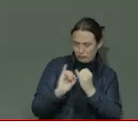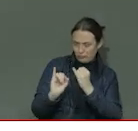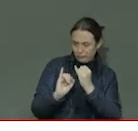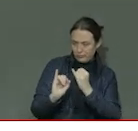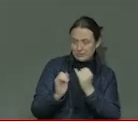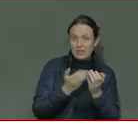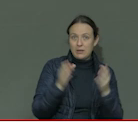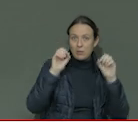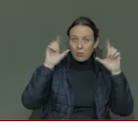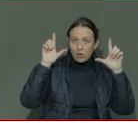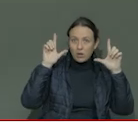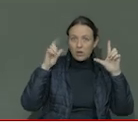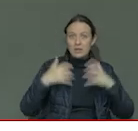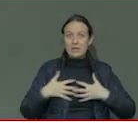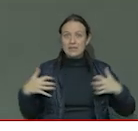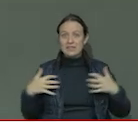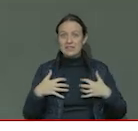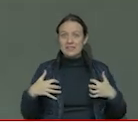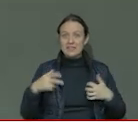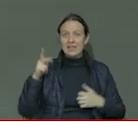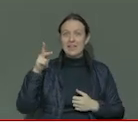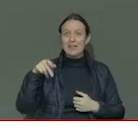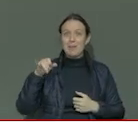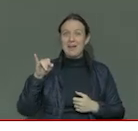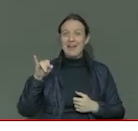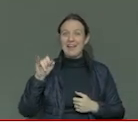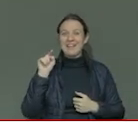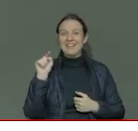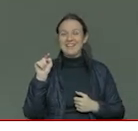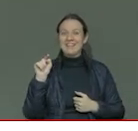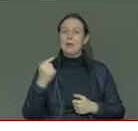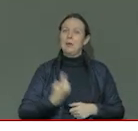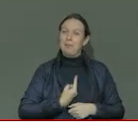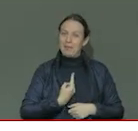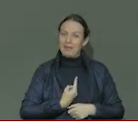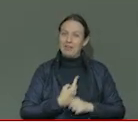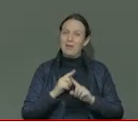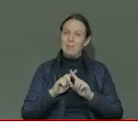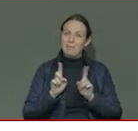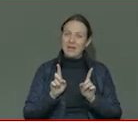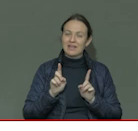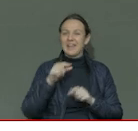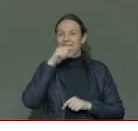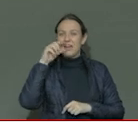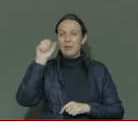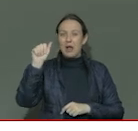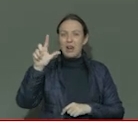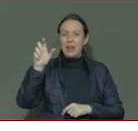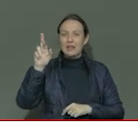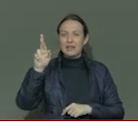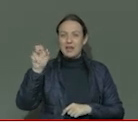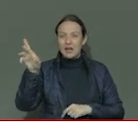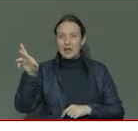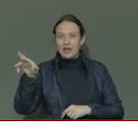Parker is actually Pi's alter ego. What do we understand by alter ego?